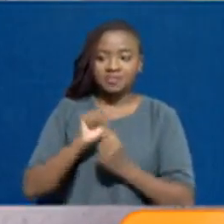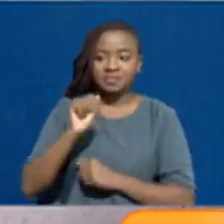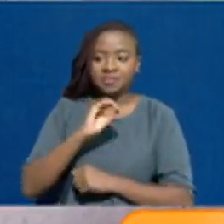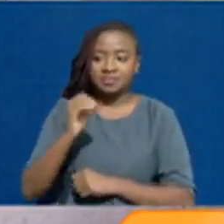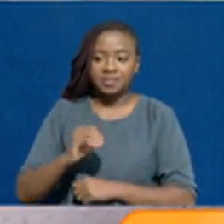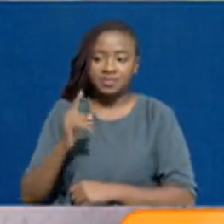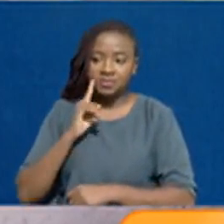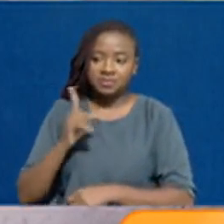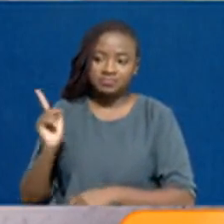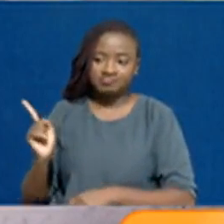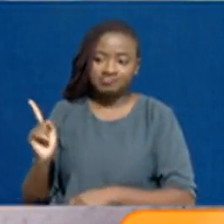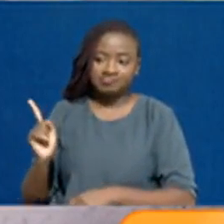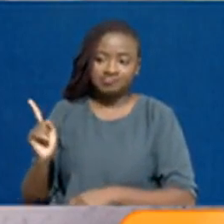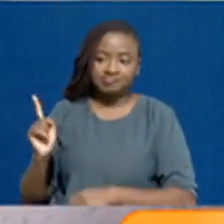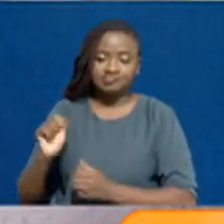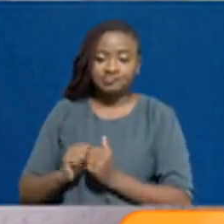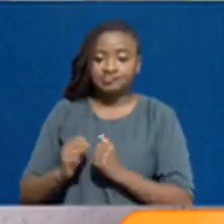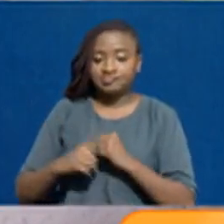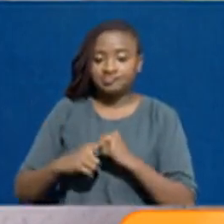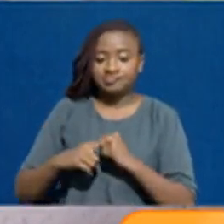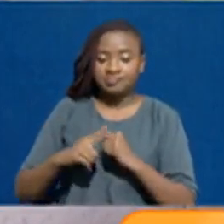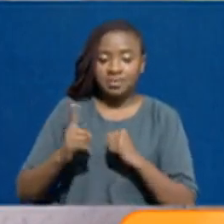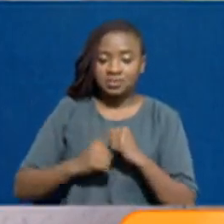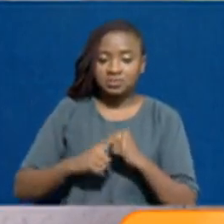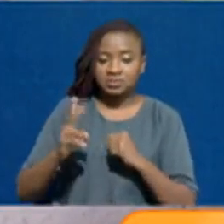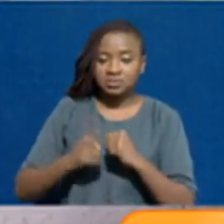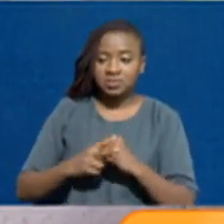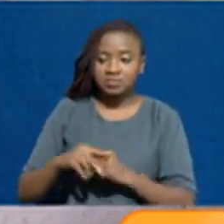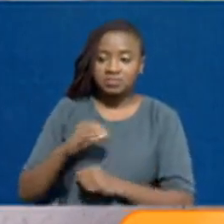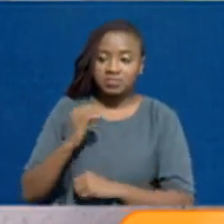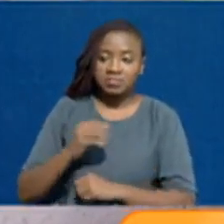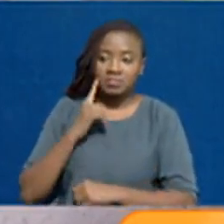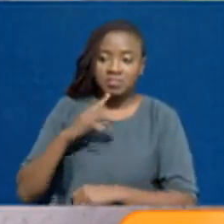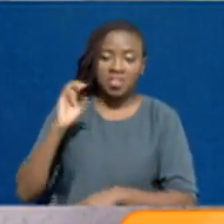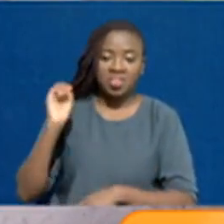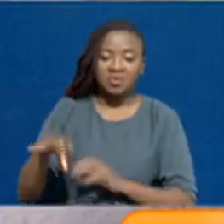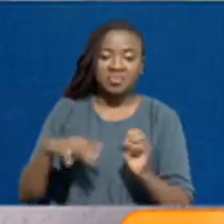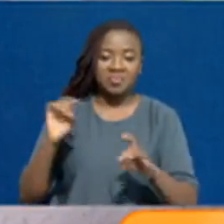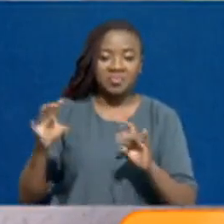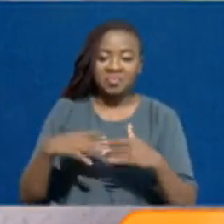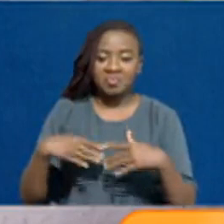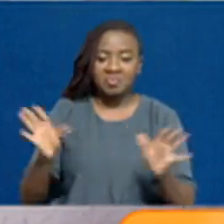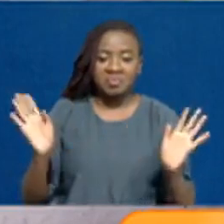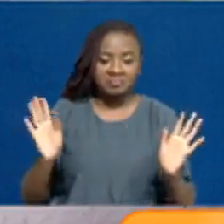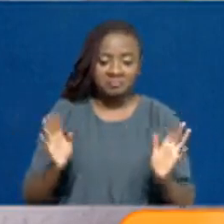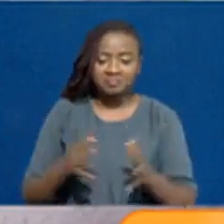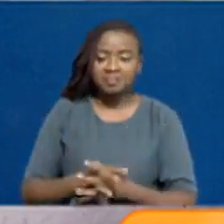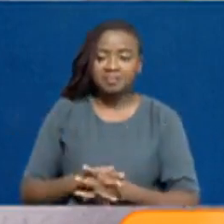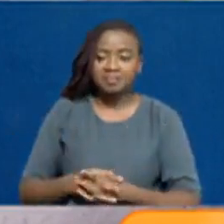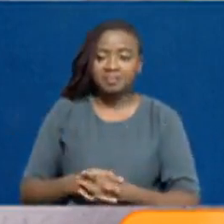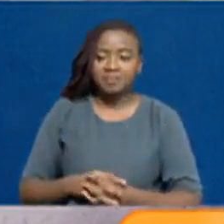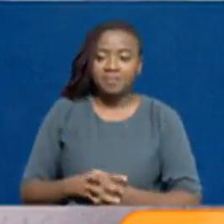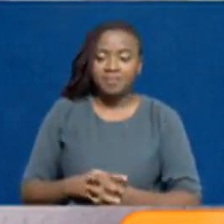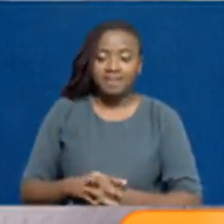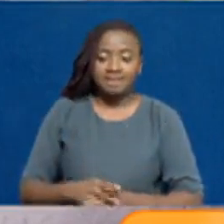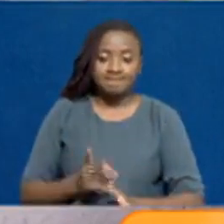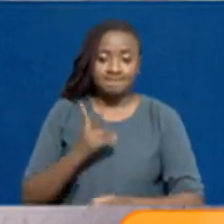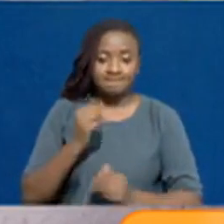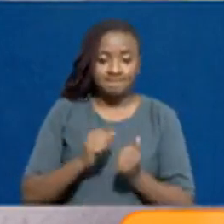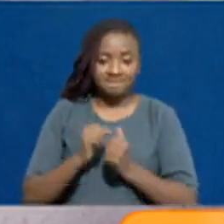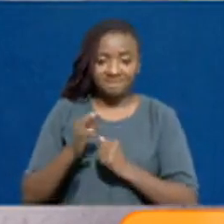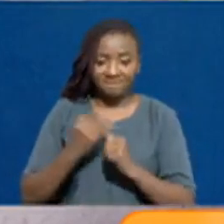in landfills, while 67% was disposed in open dumps. As of 2018, only 27%